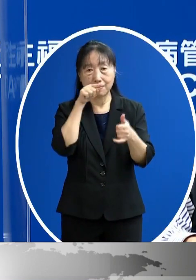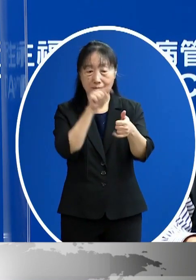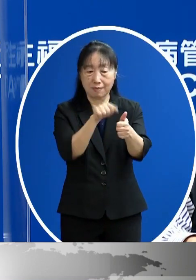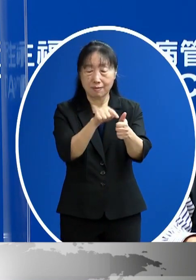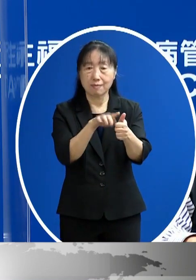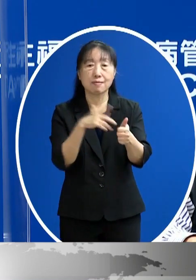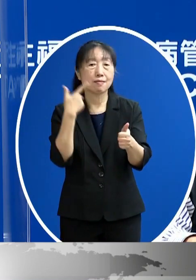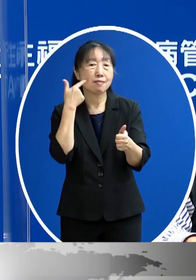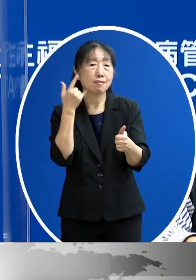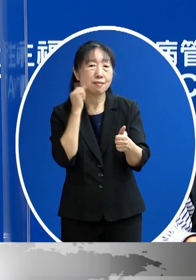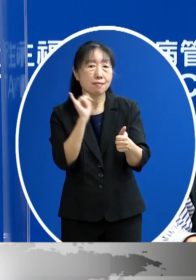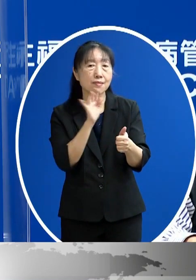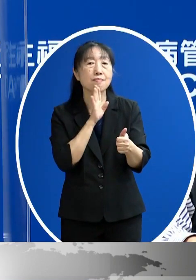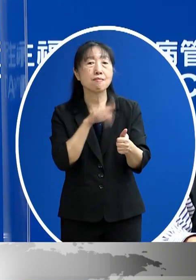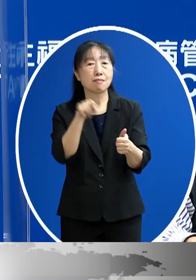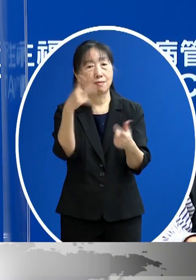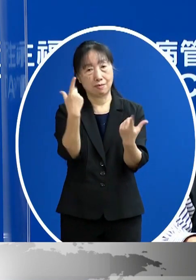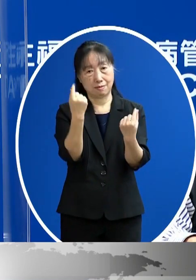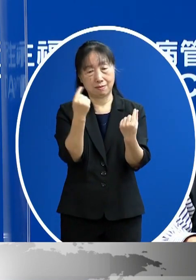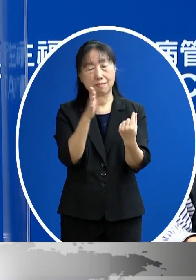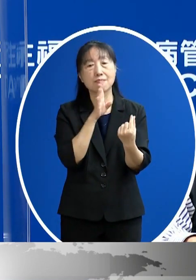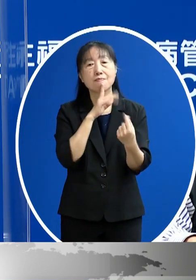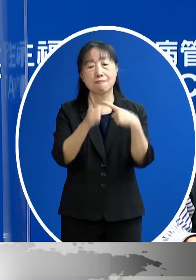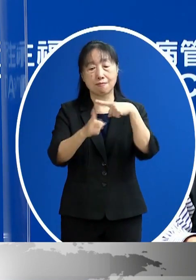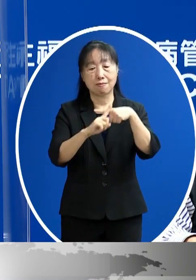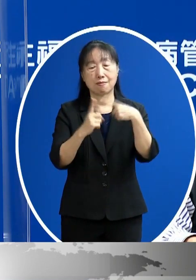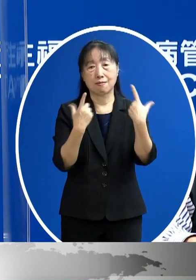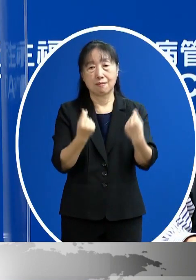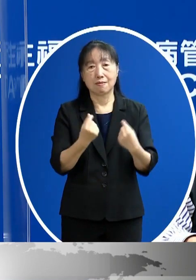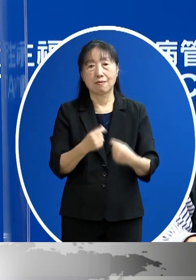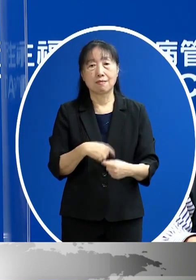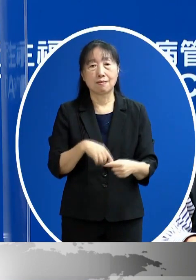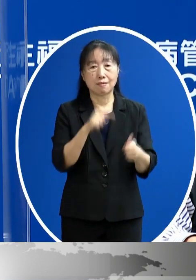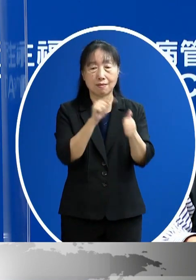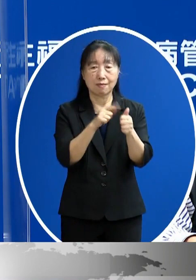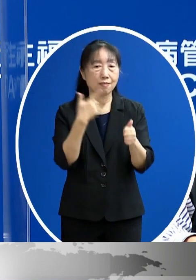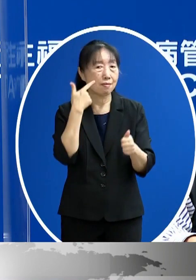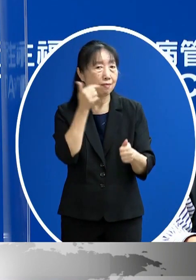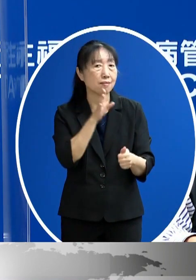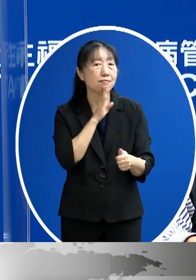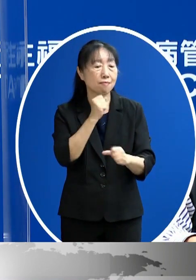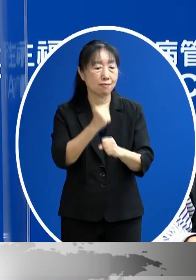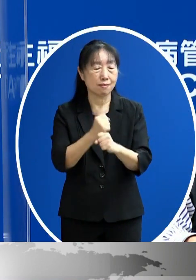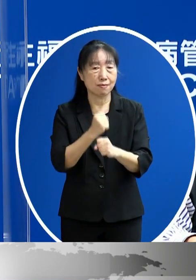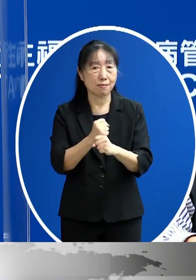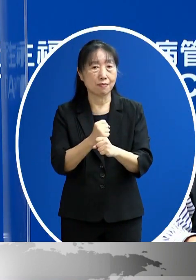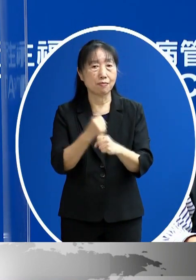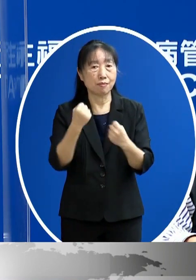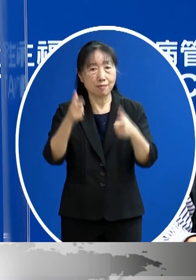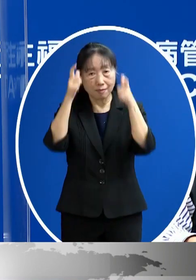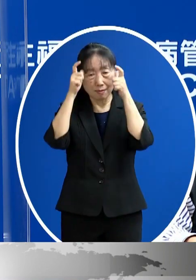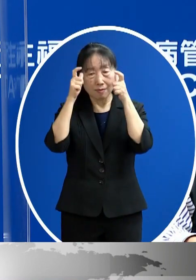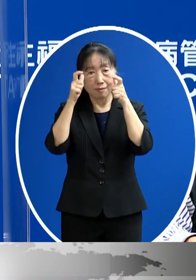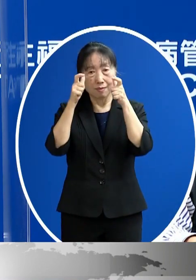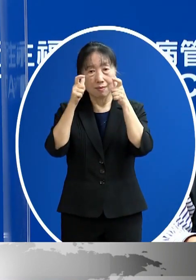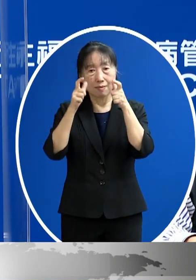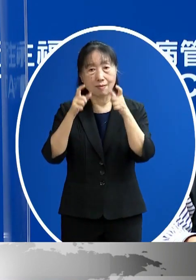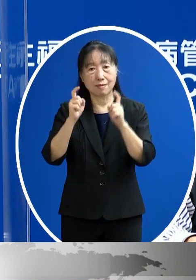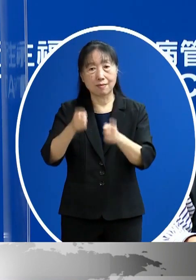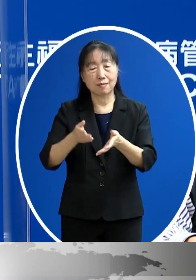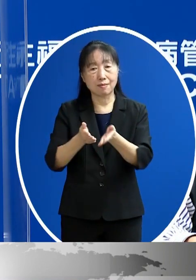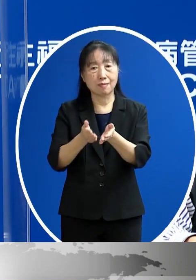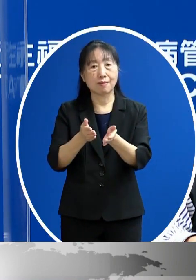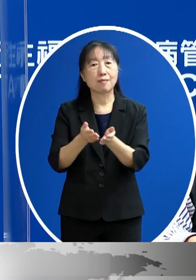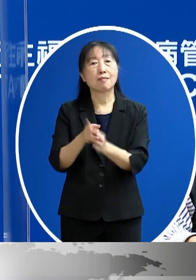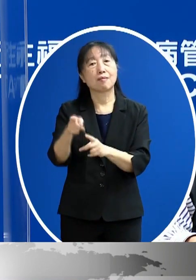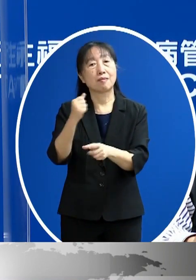for COVID. His mother and father were later tested and they were both positive as well. The father's work is related to Kaohsiung Port.